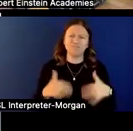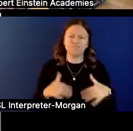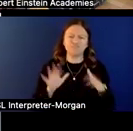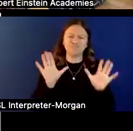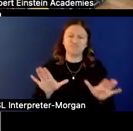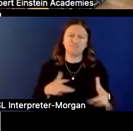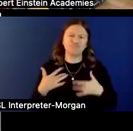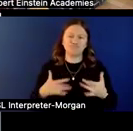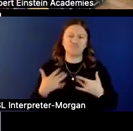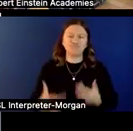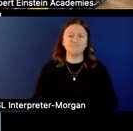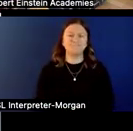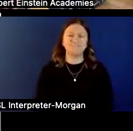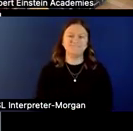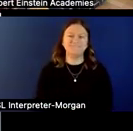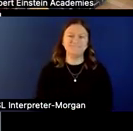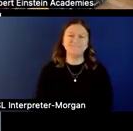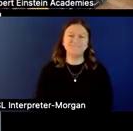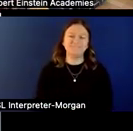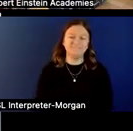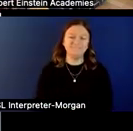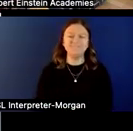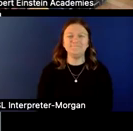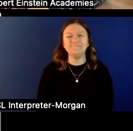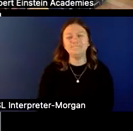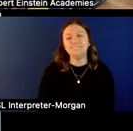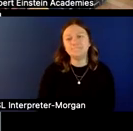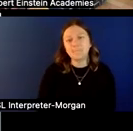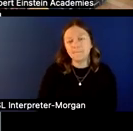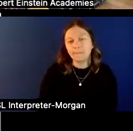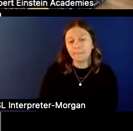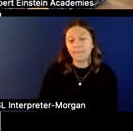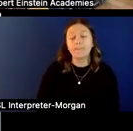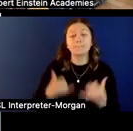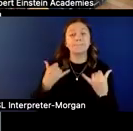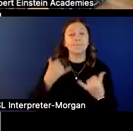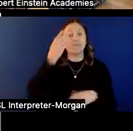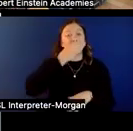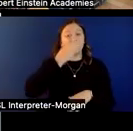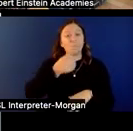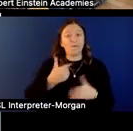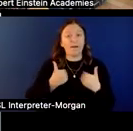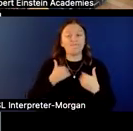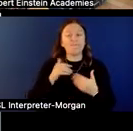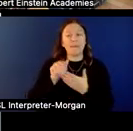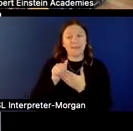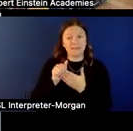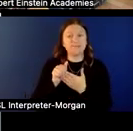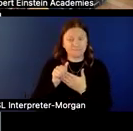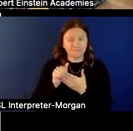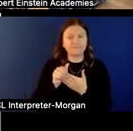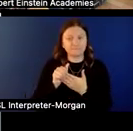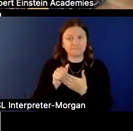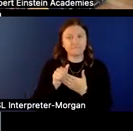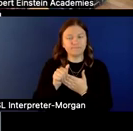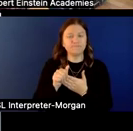him that. So you have in front of you a little package, and I said earlier